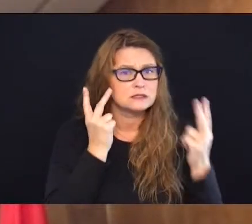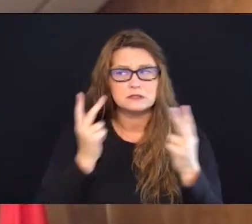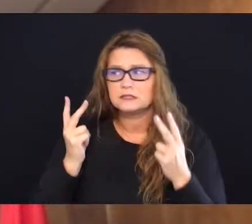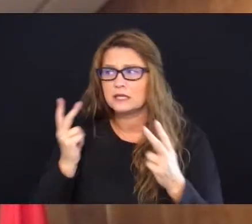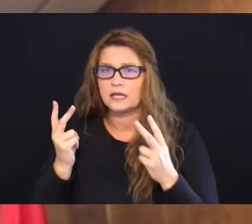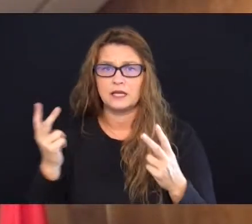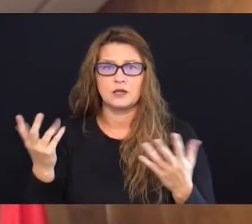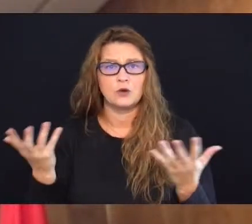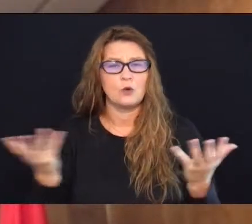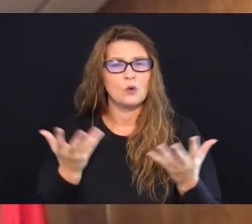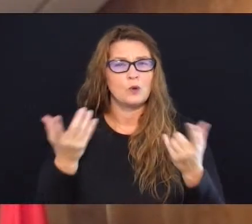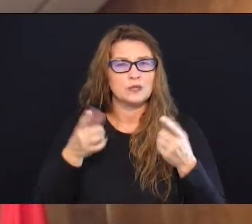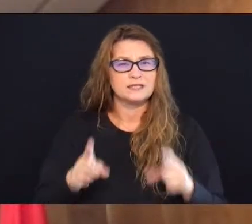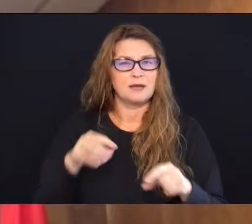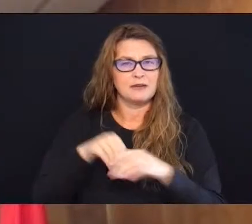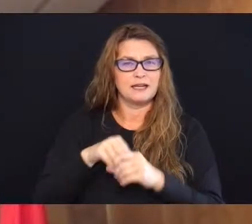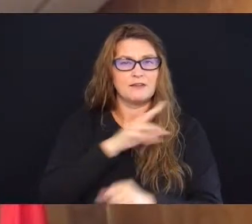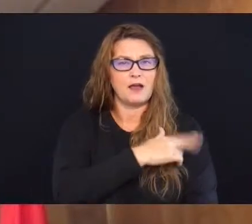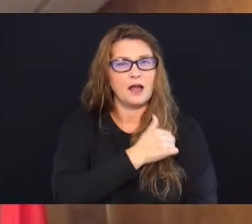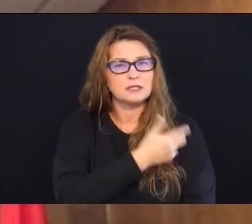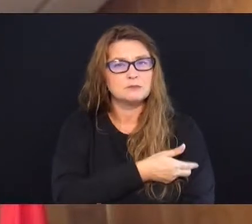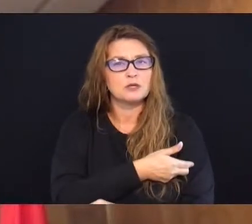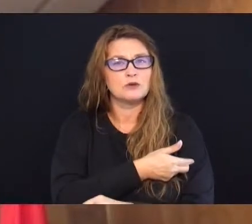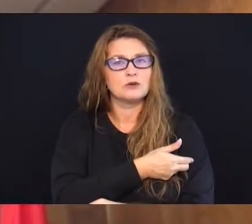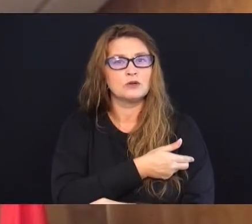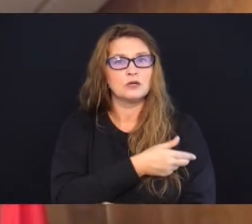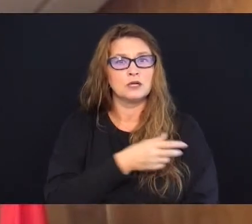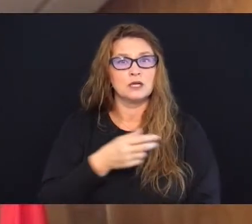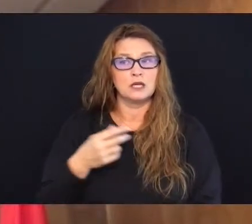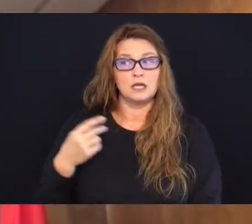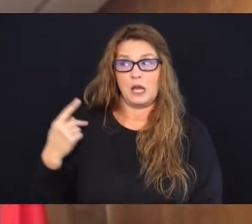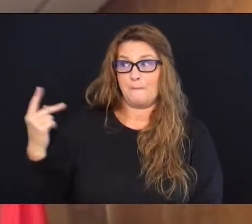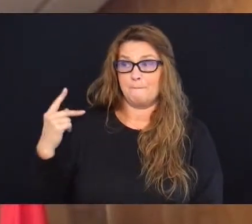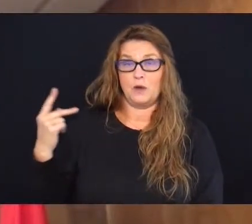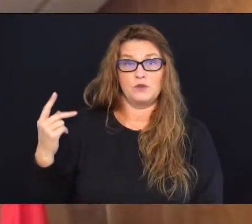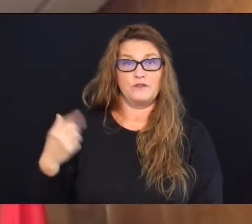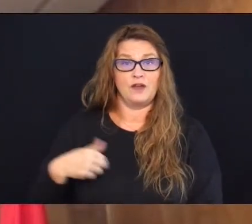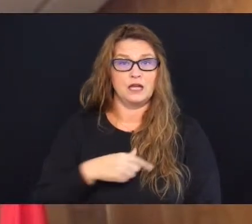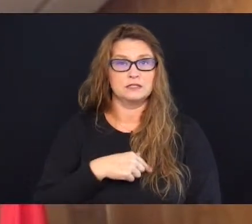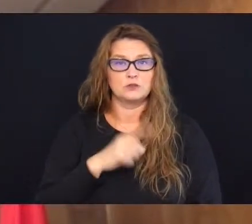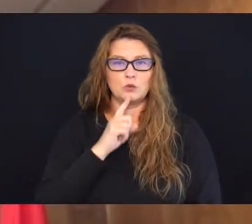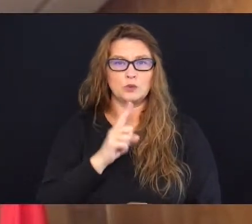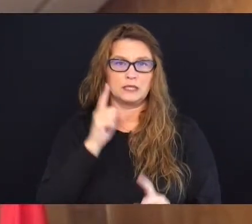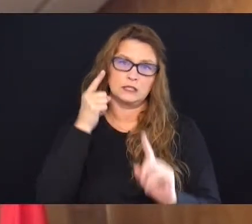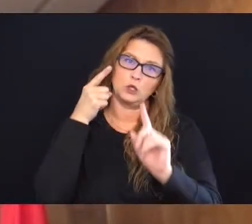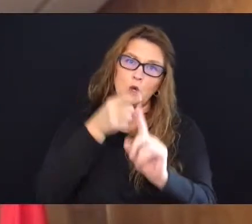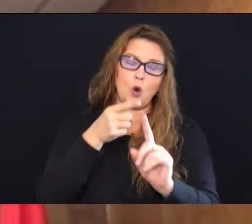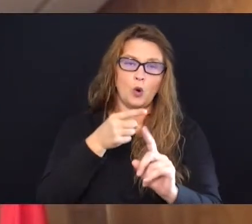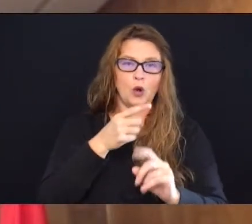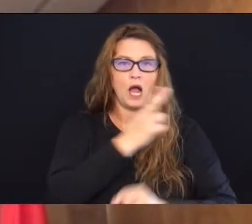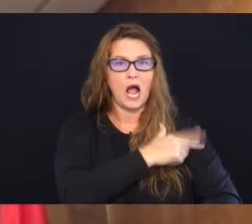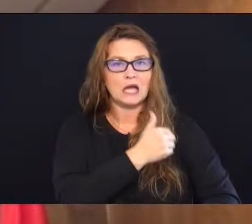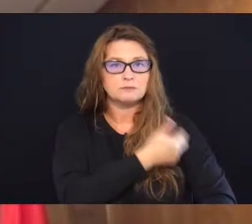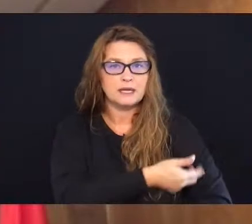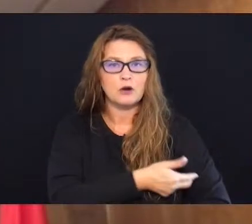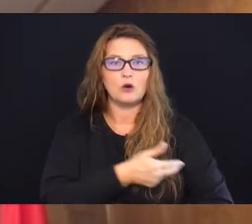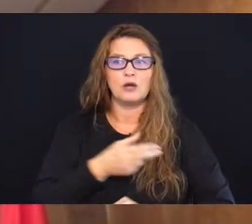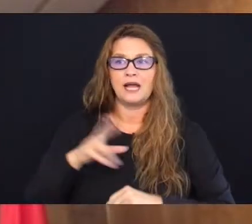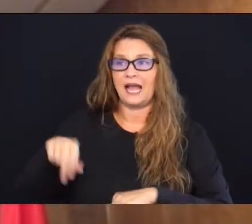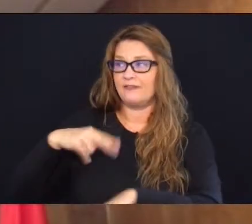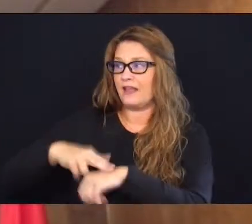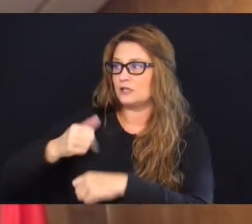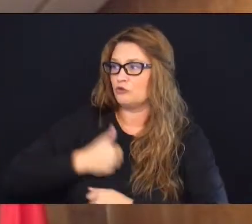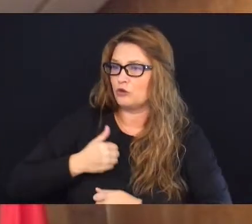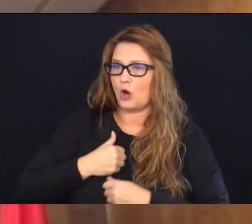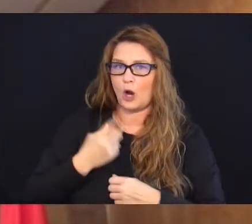is that they have been dealing with. And both of us are very service oriented, both the hospital workers and the members of the